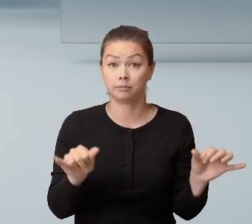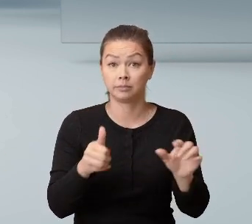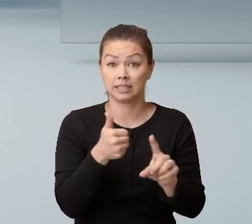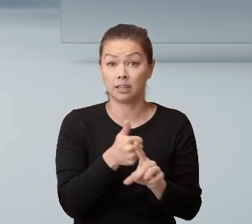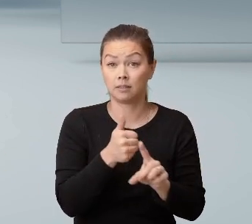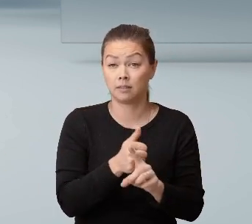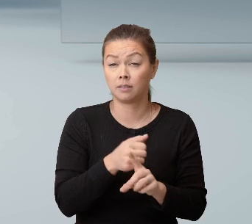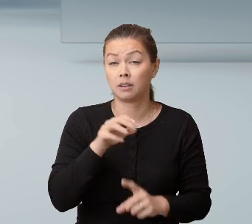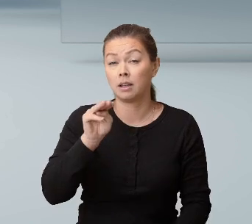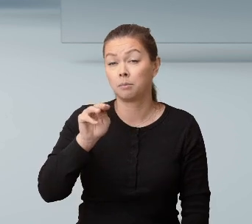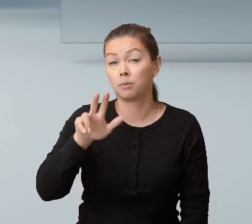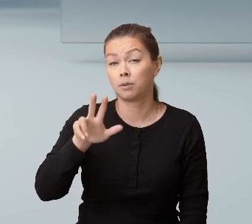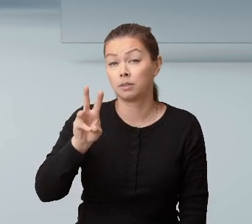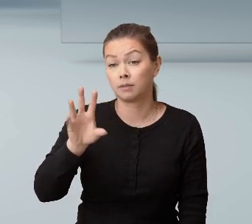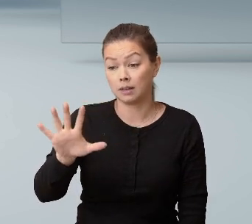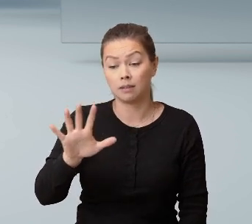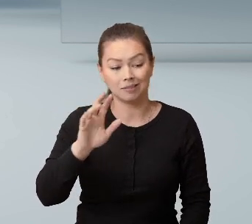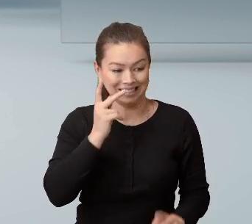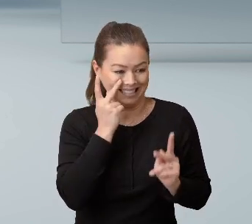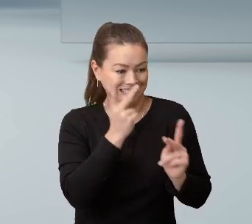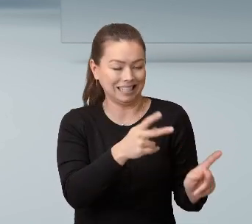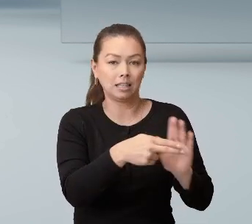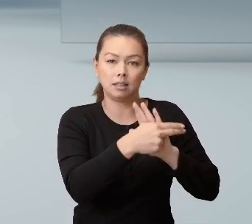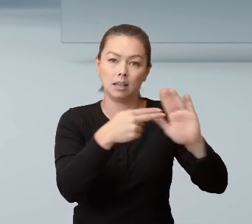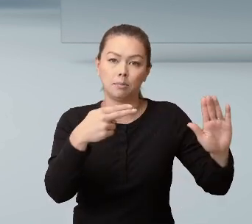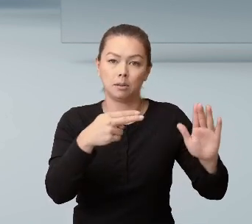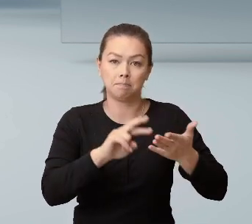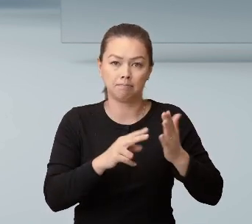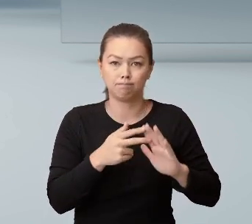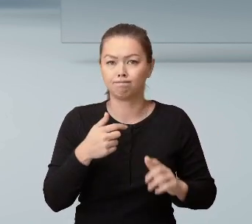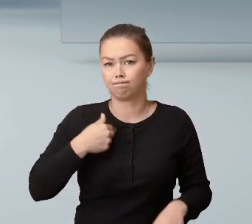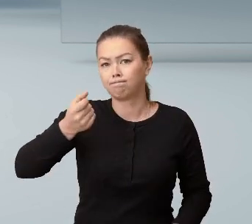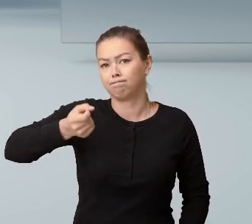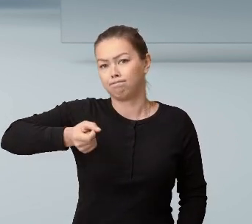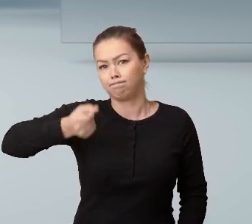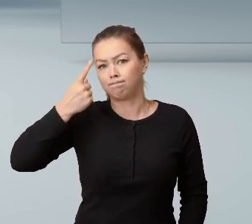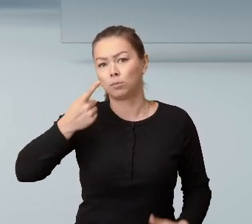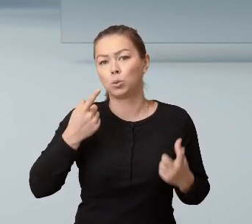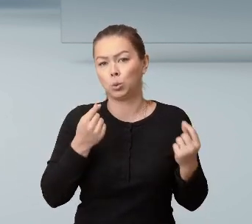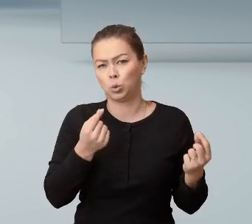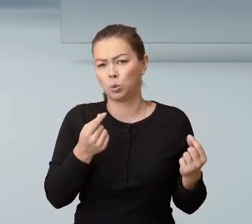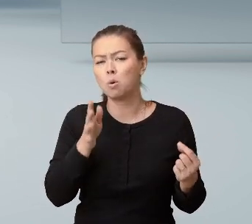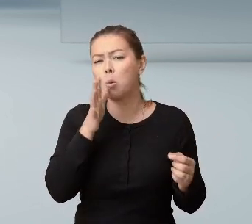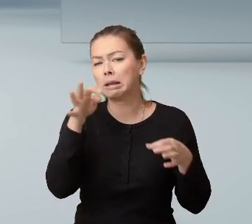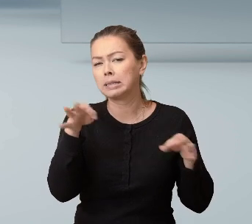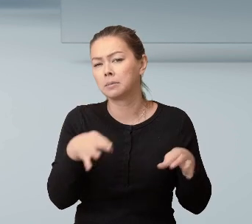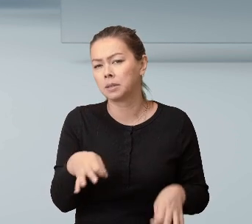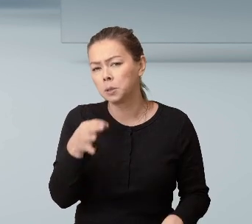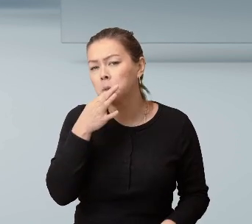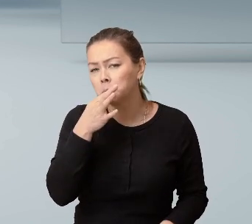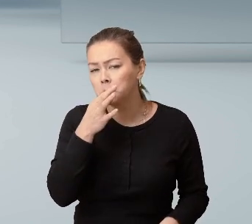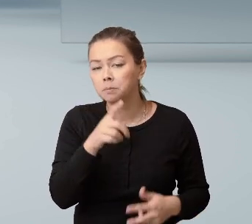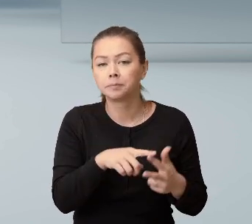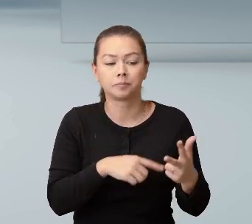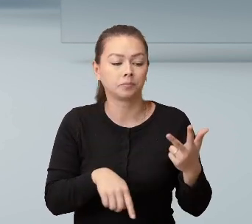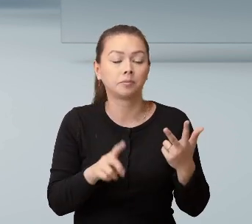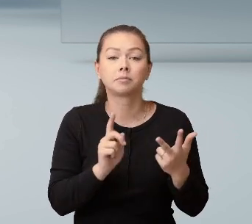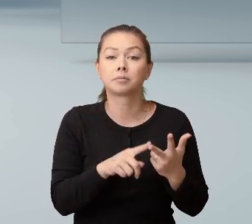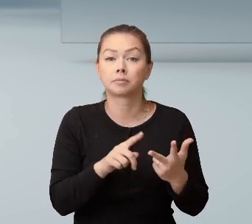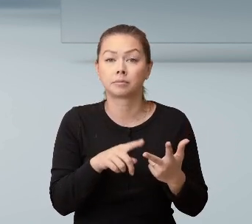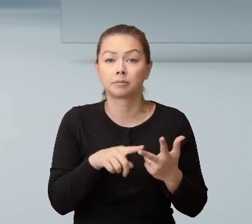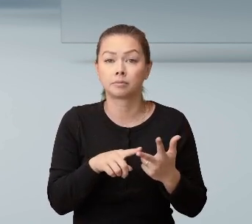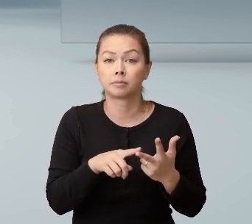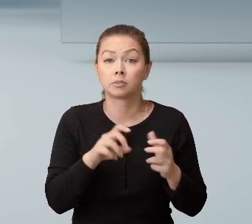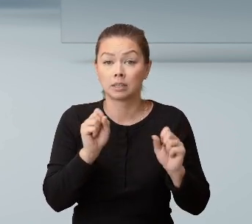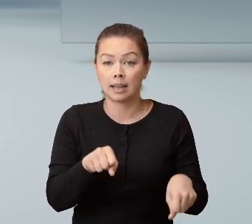itself, Microsoft 365, can see that label, and it also understands what to do with that item, and we'll come to that shortly.